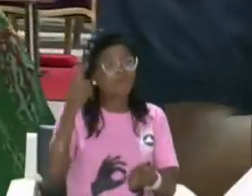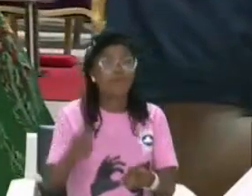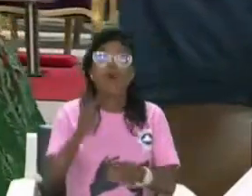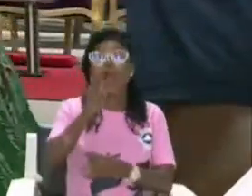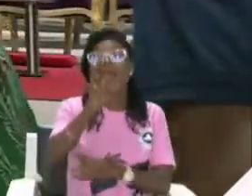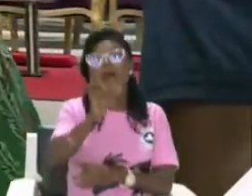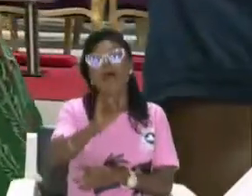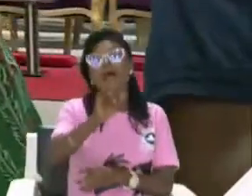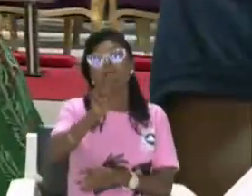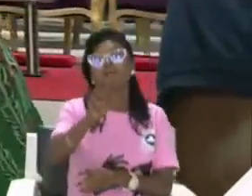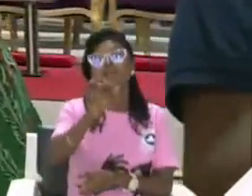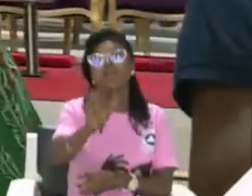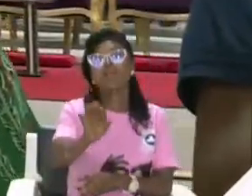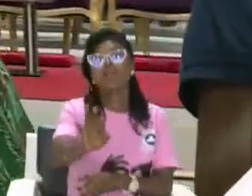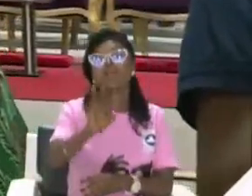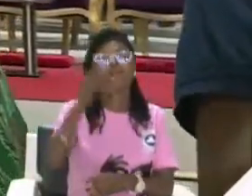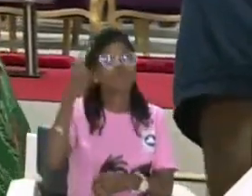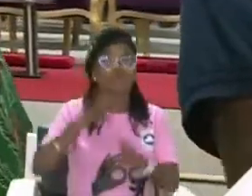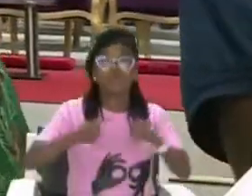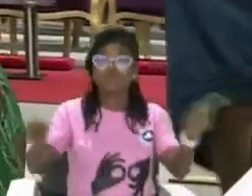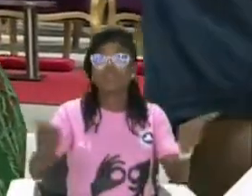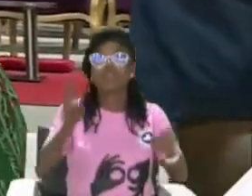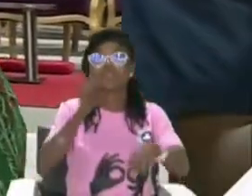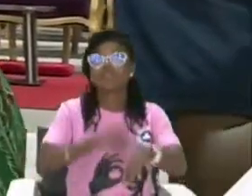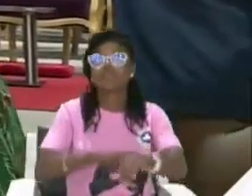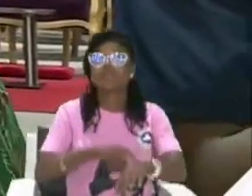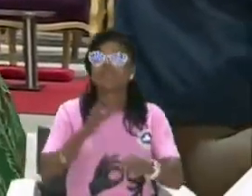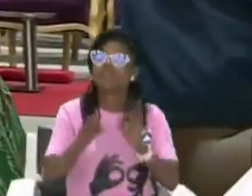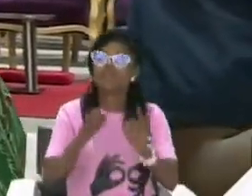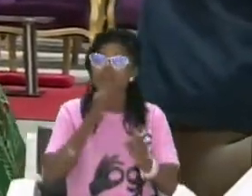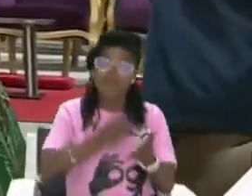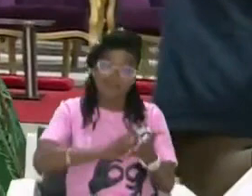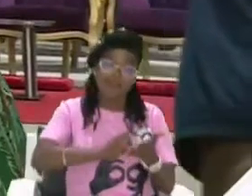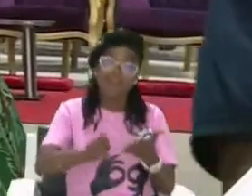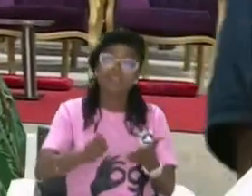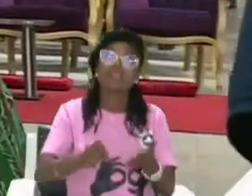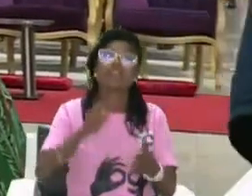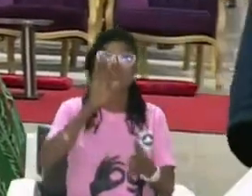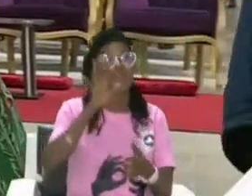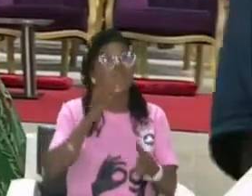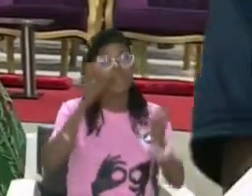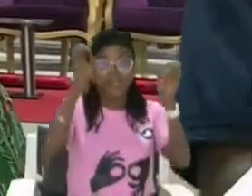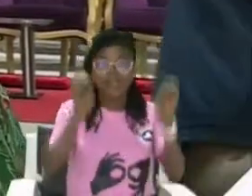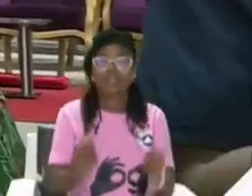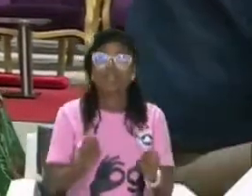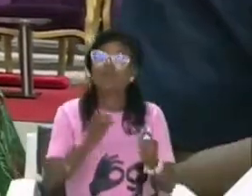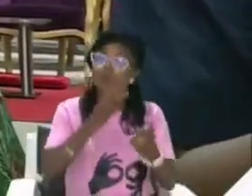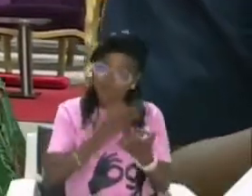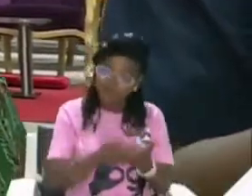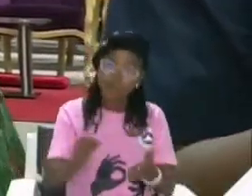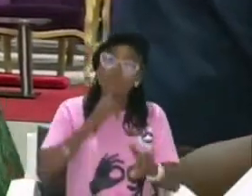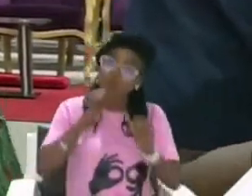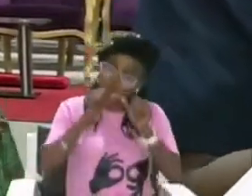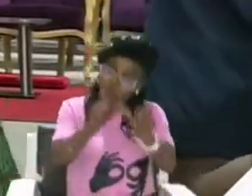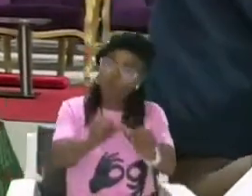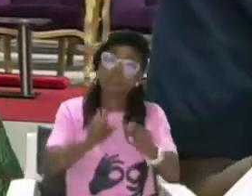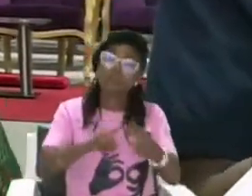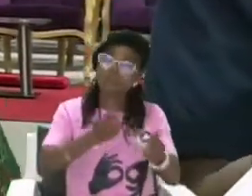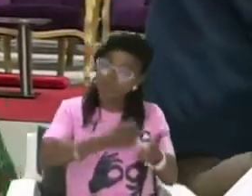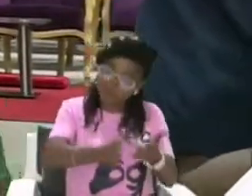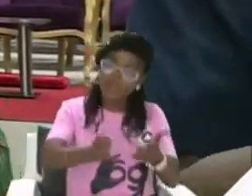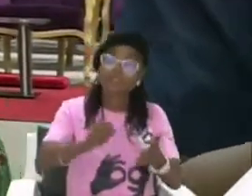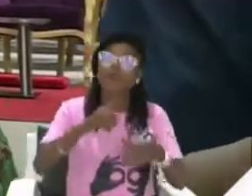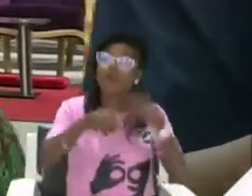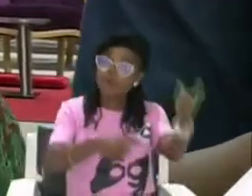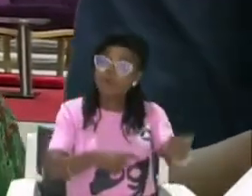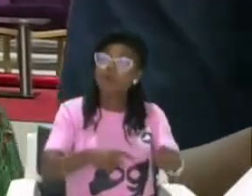until they met with Daddy Gio, and Daddy Gio asked them, if you are writing an exam and you fail, will you not continue to write the exam? They went for the last one.